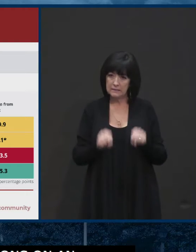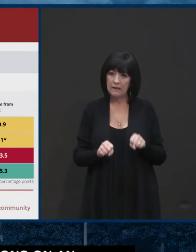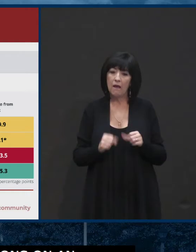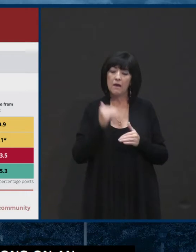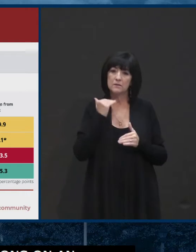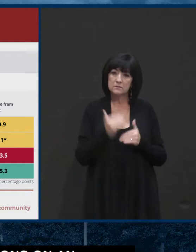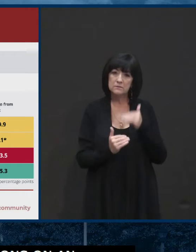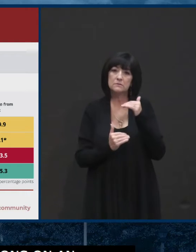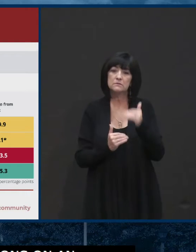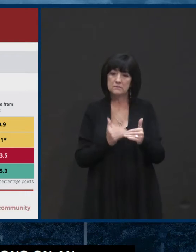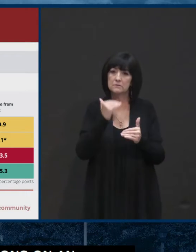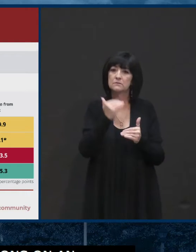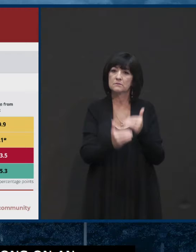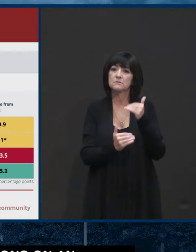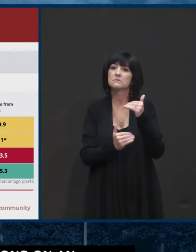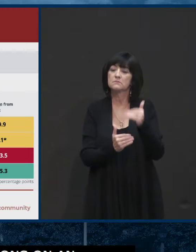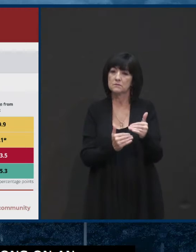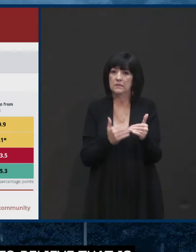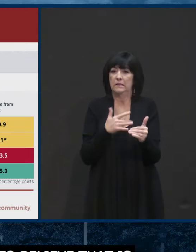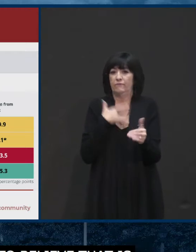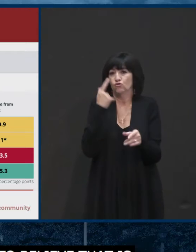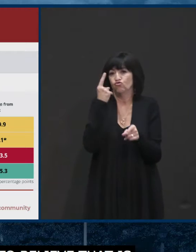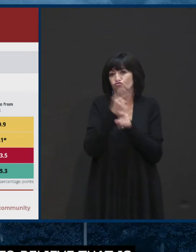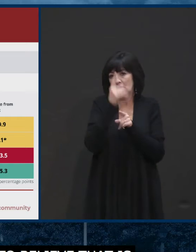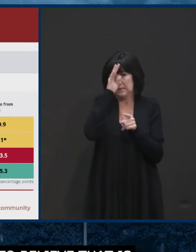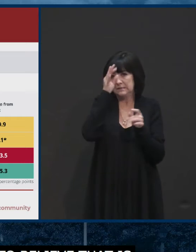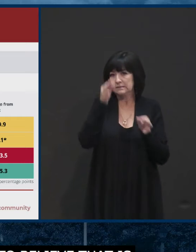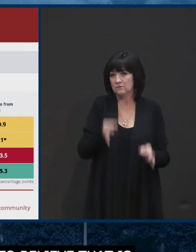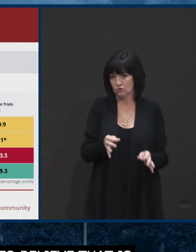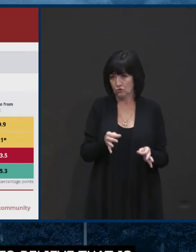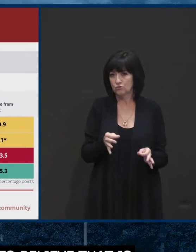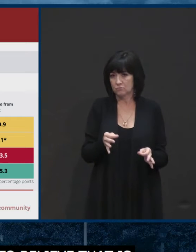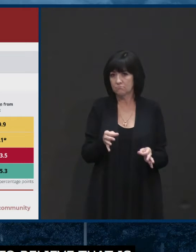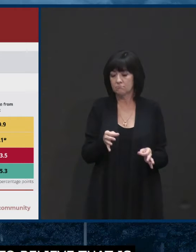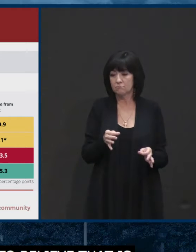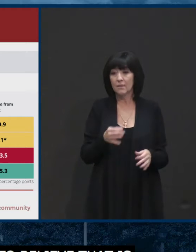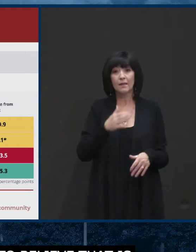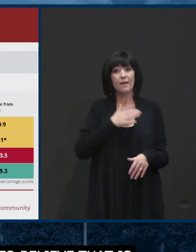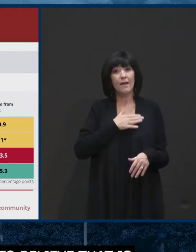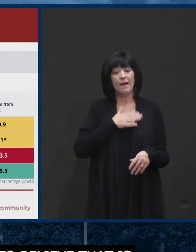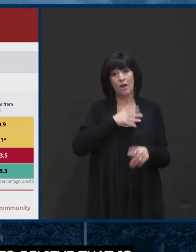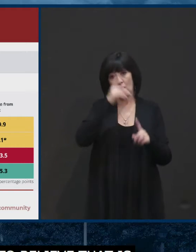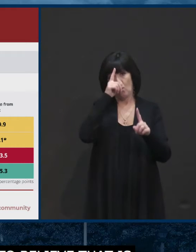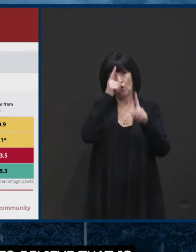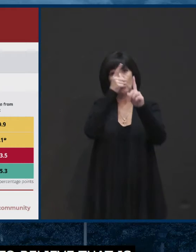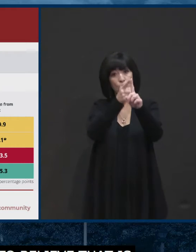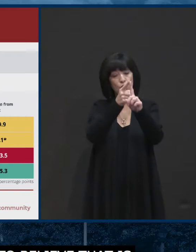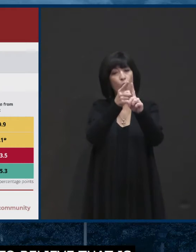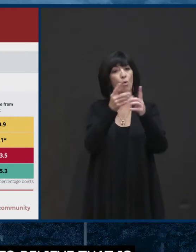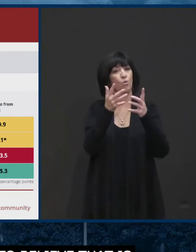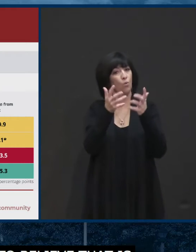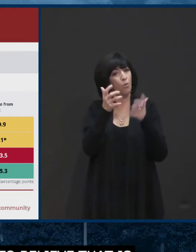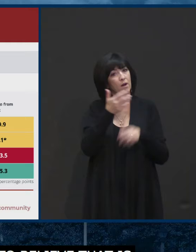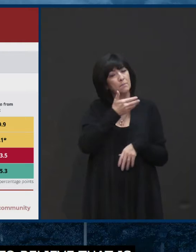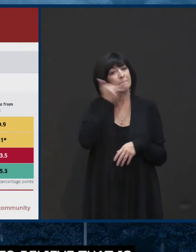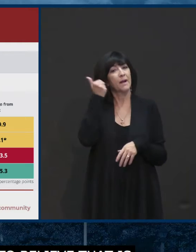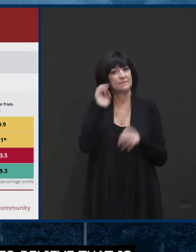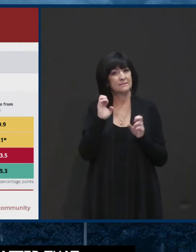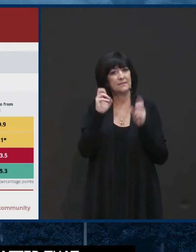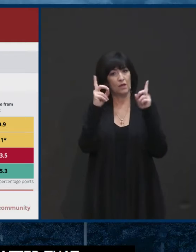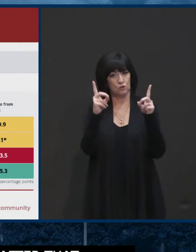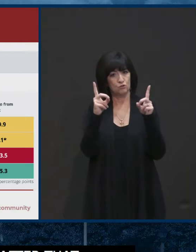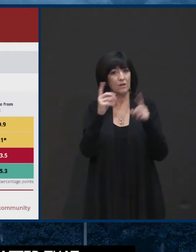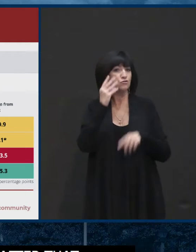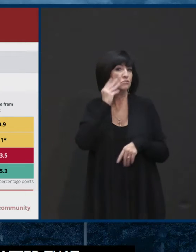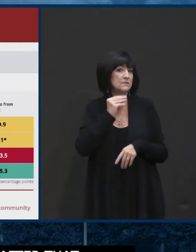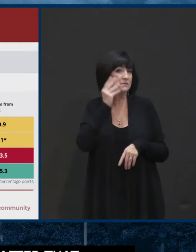really going after that overall objective, which is to present the best educational